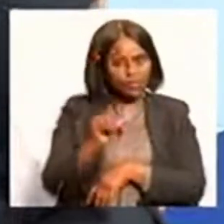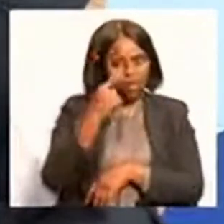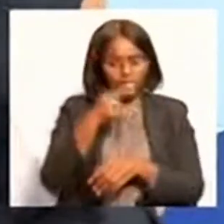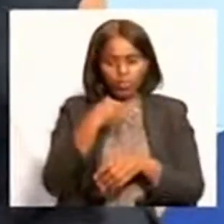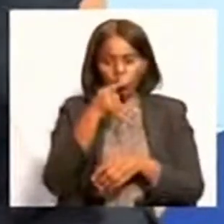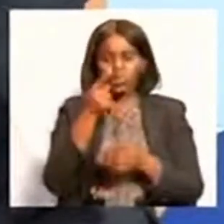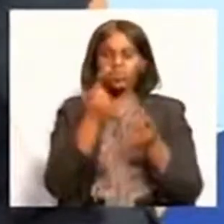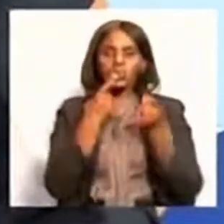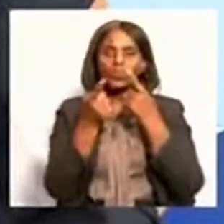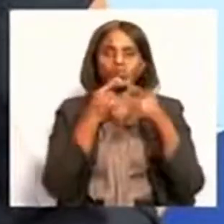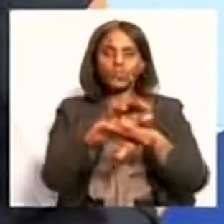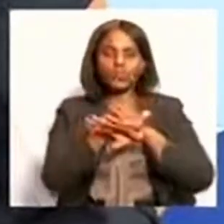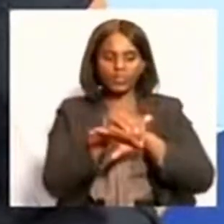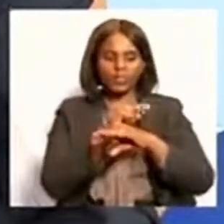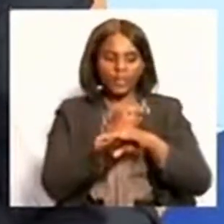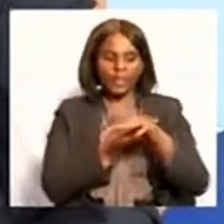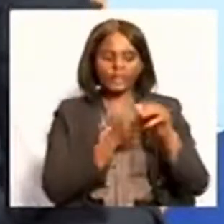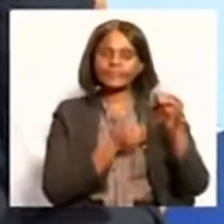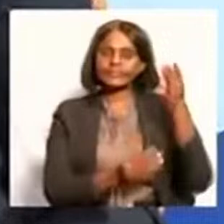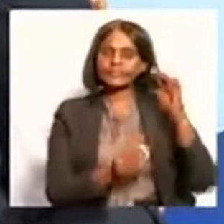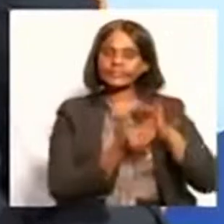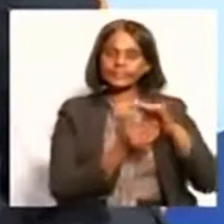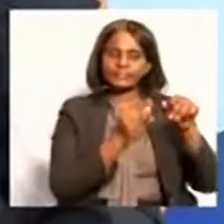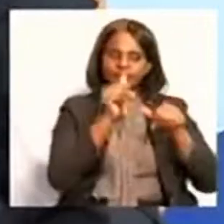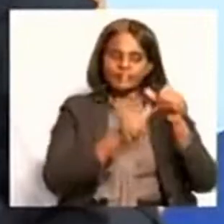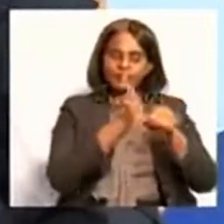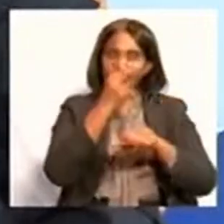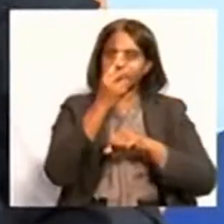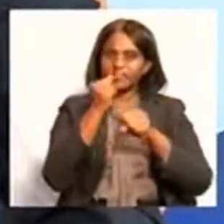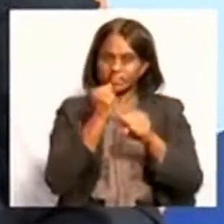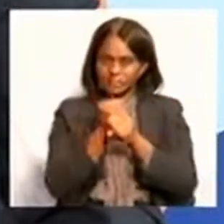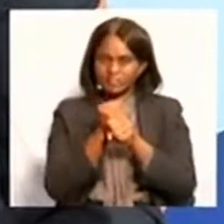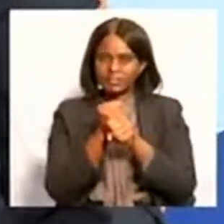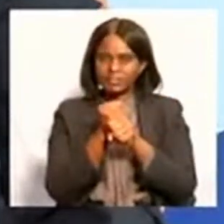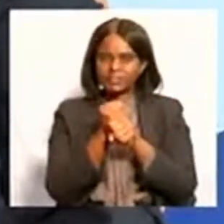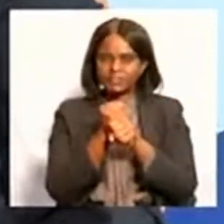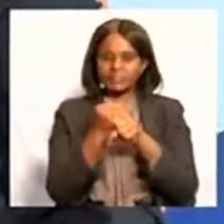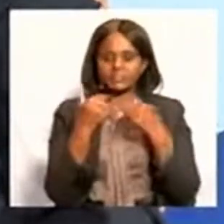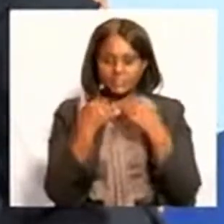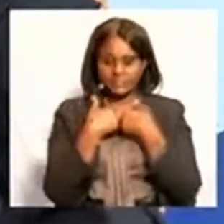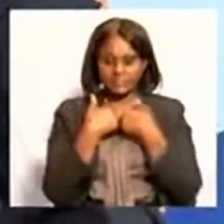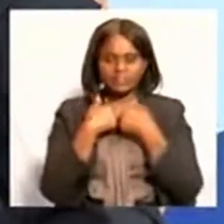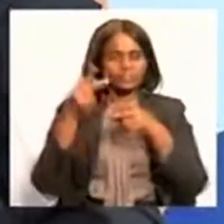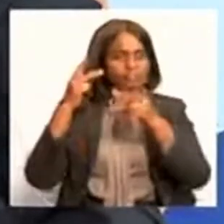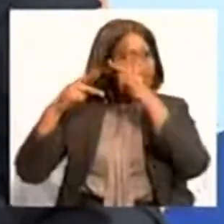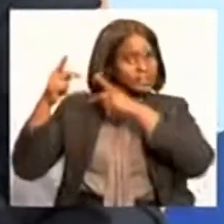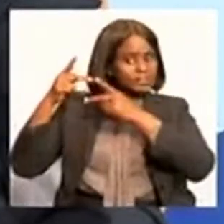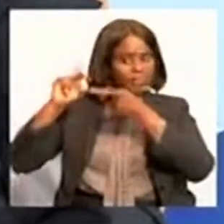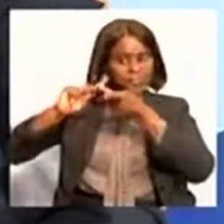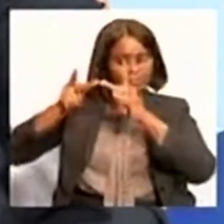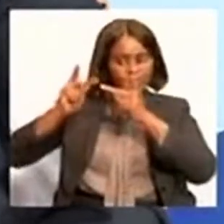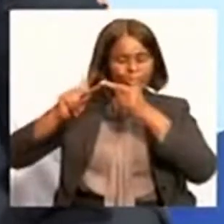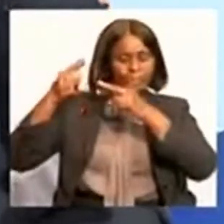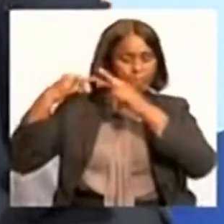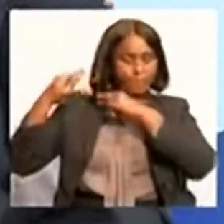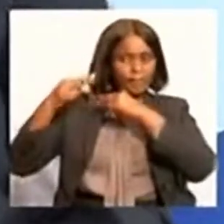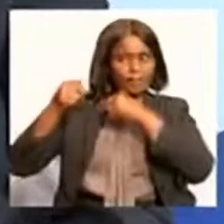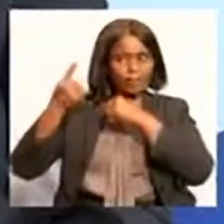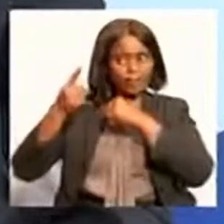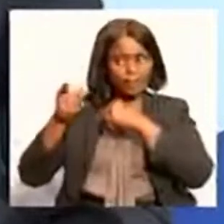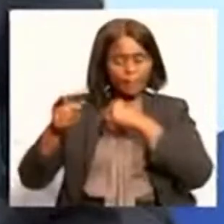we have subscribed to AfroSAI. Every 2 years, we have a peer review where one